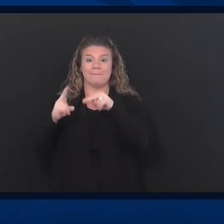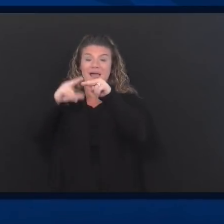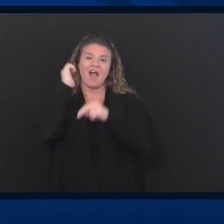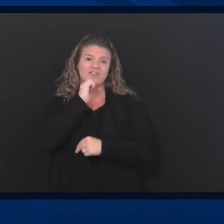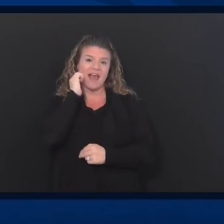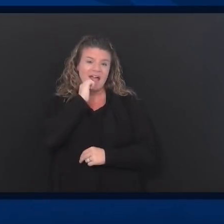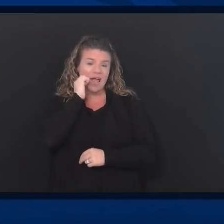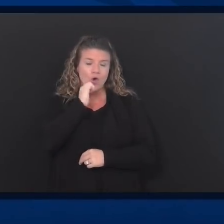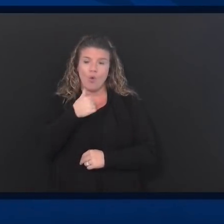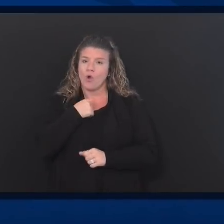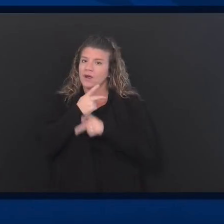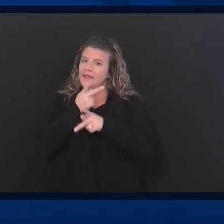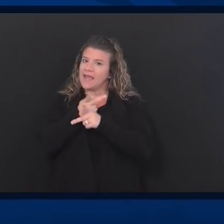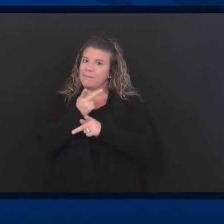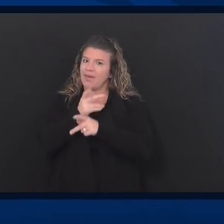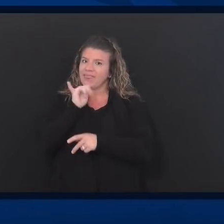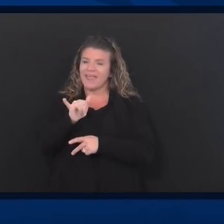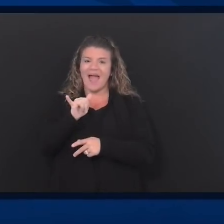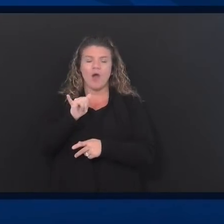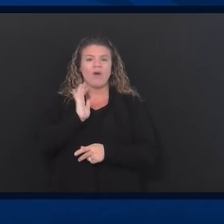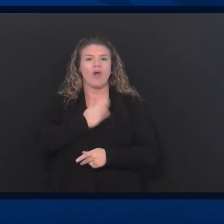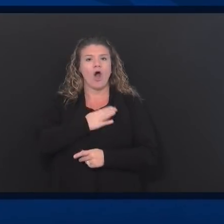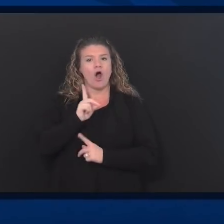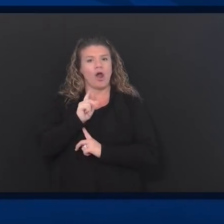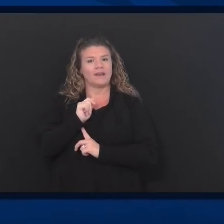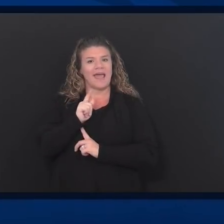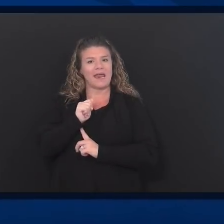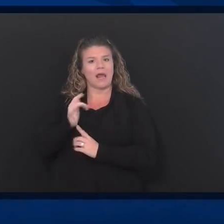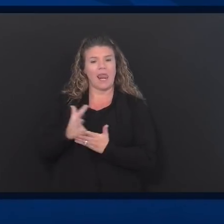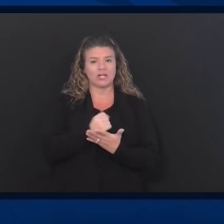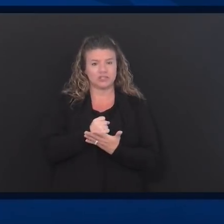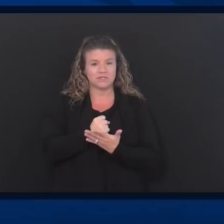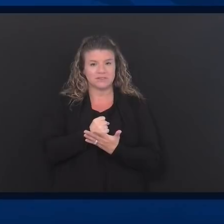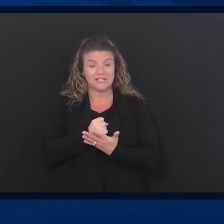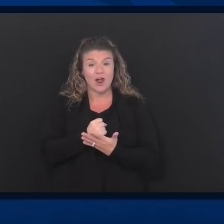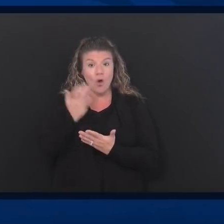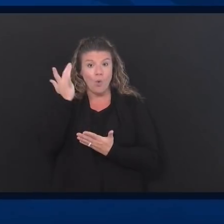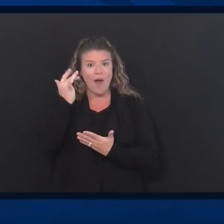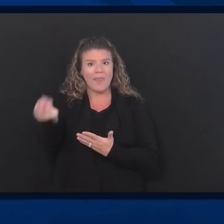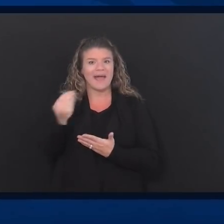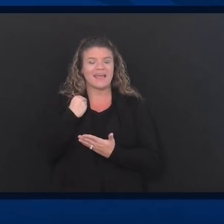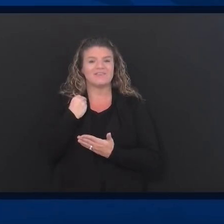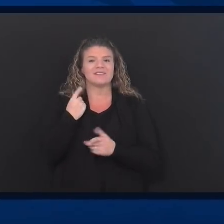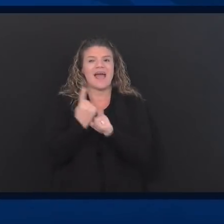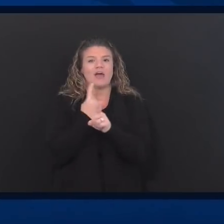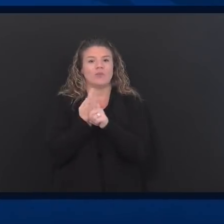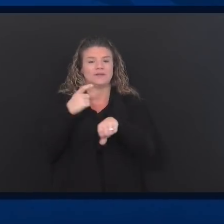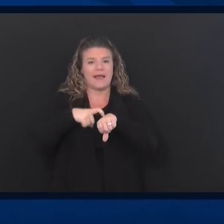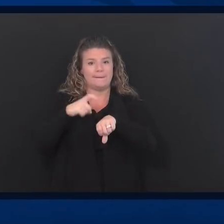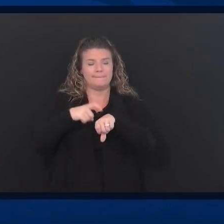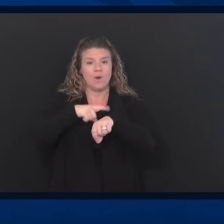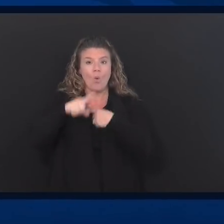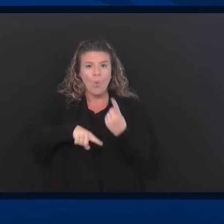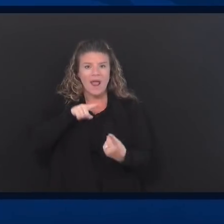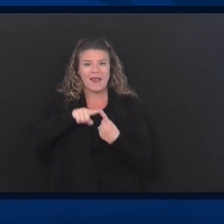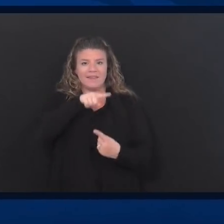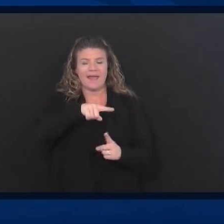actually tracking those by the data specimen collection, because that actually gives us the most accurate time frame which they are diagnosed